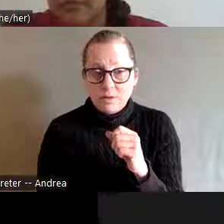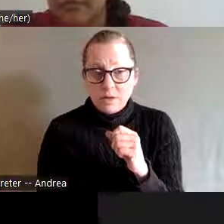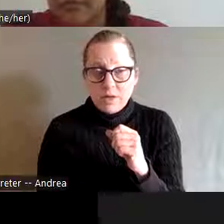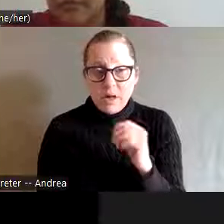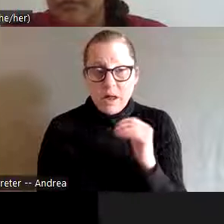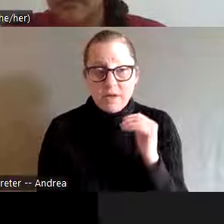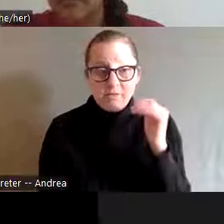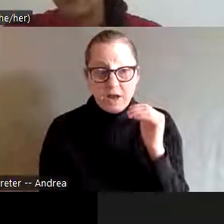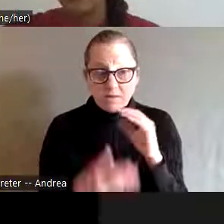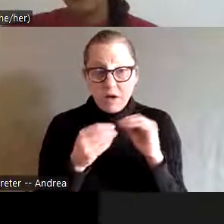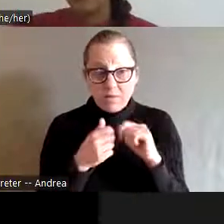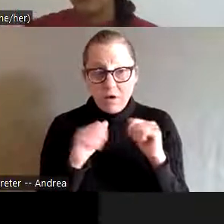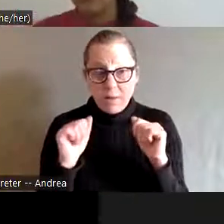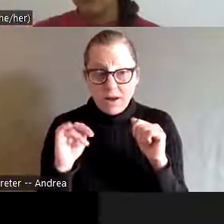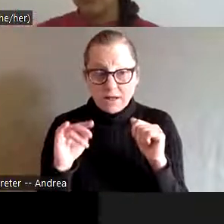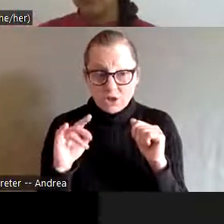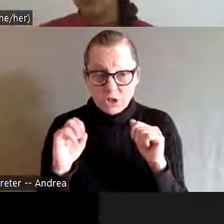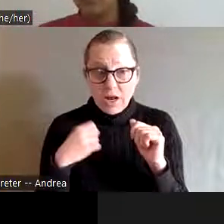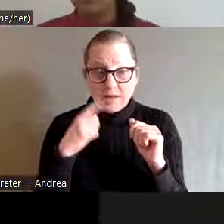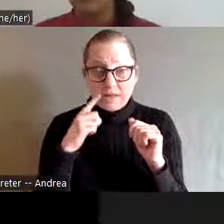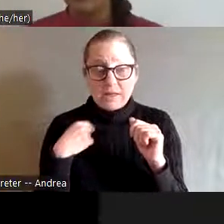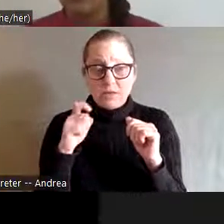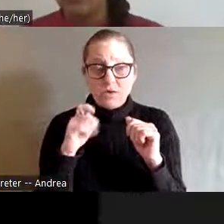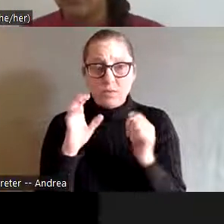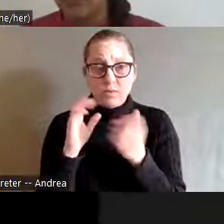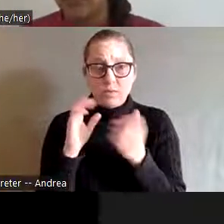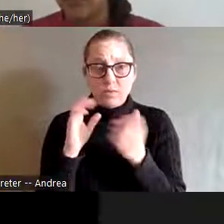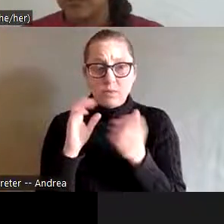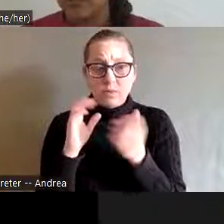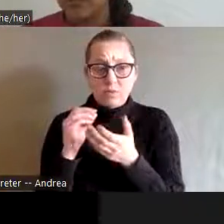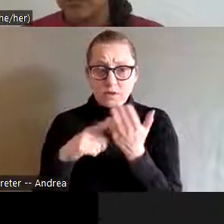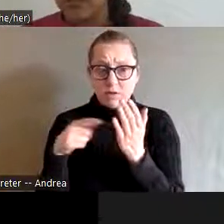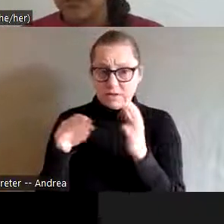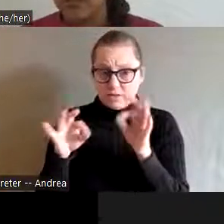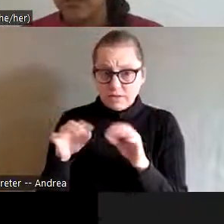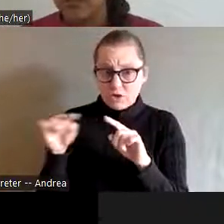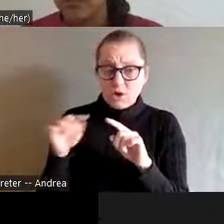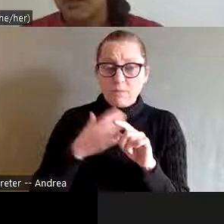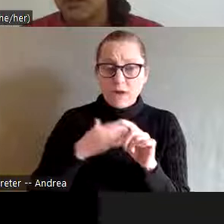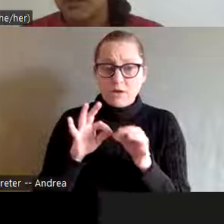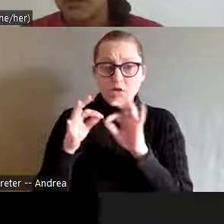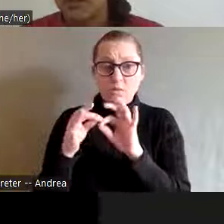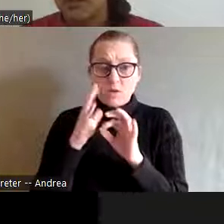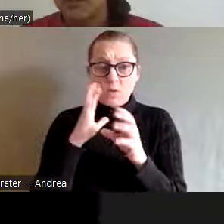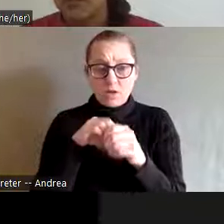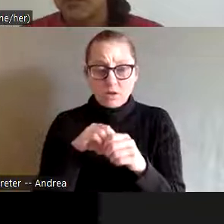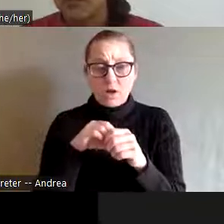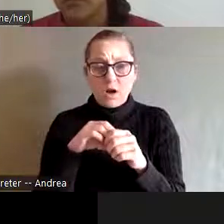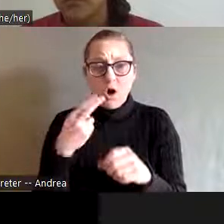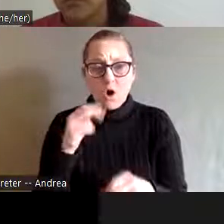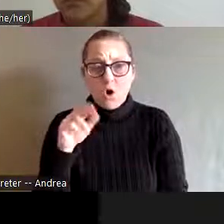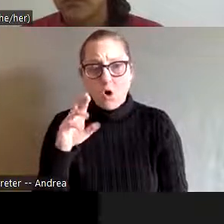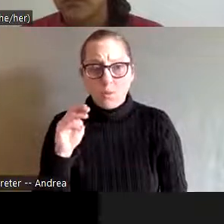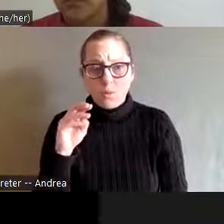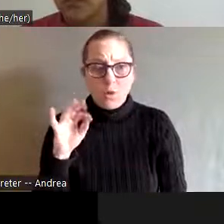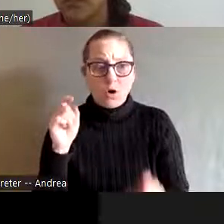Advanced comment from Angie. I think there needs to be more discussion about this definition. My interpretation would include harm or